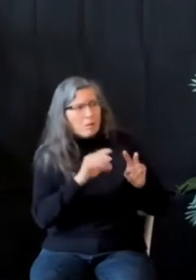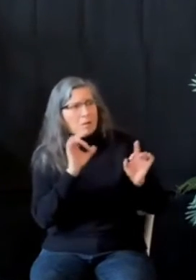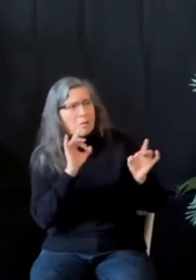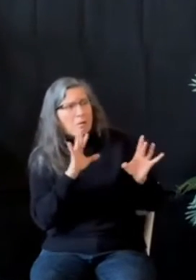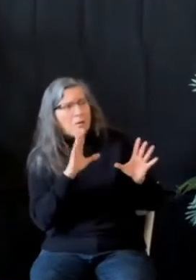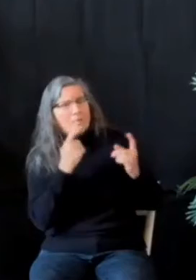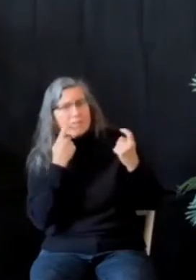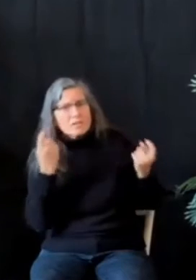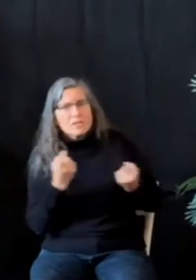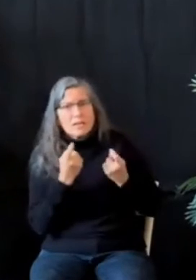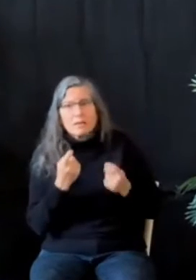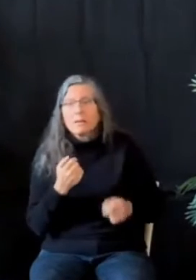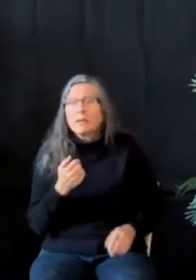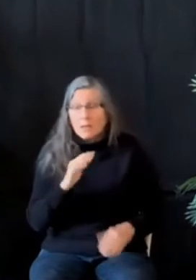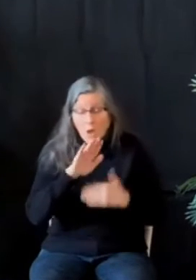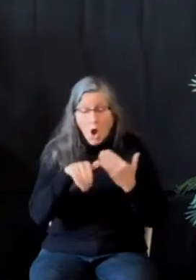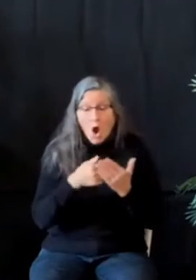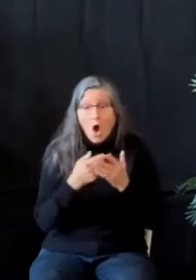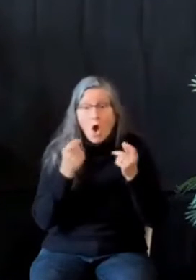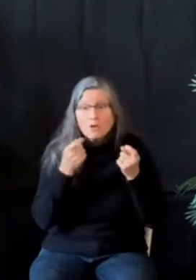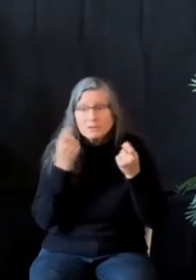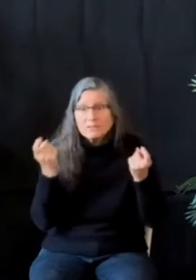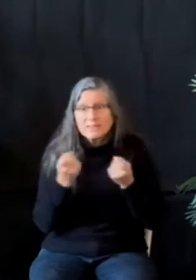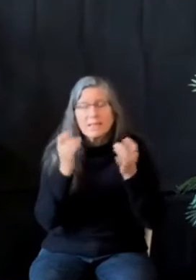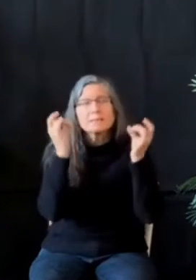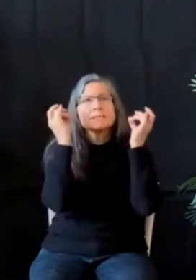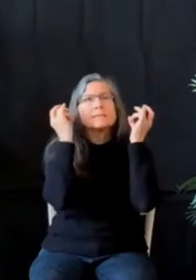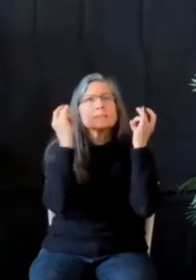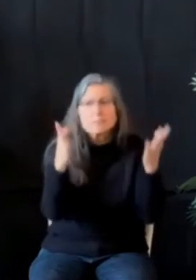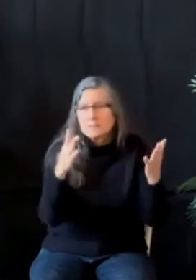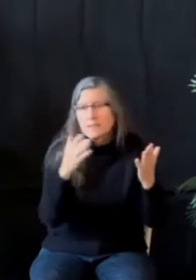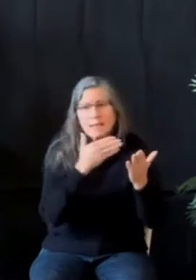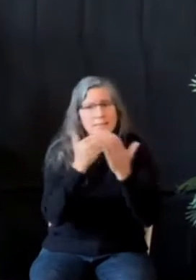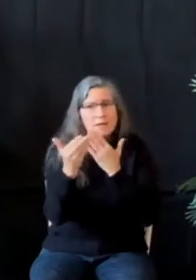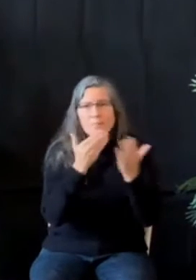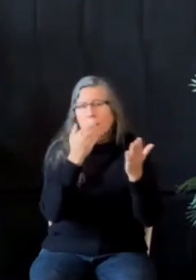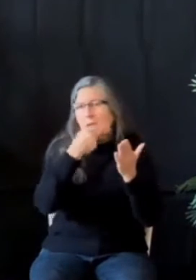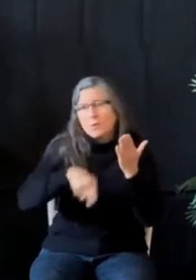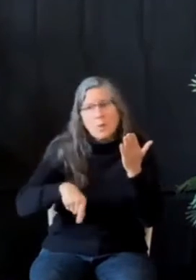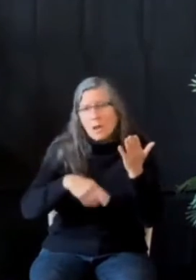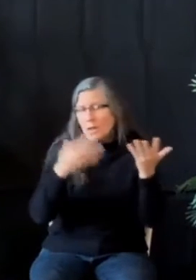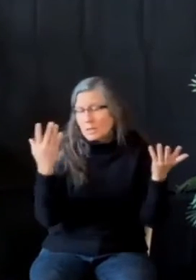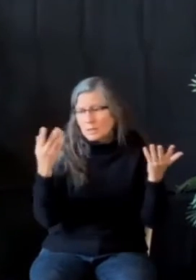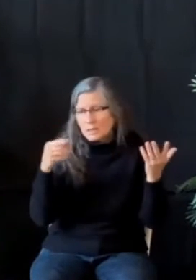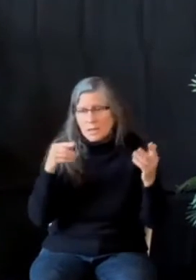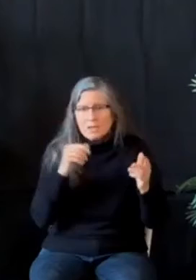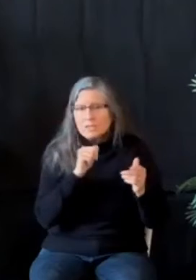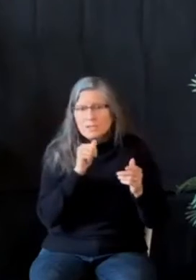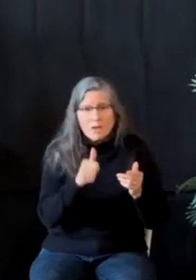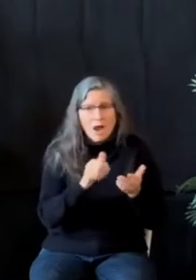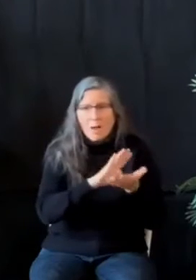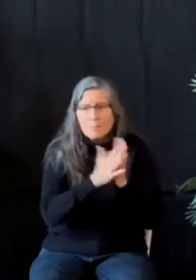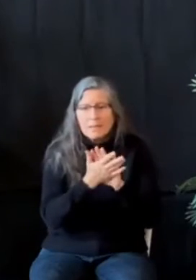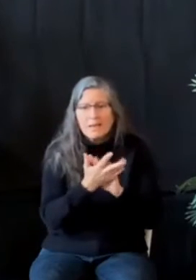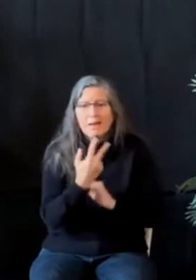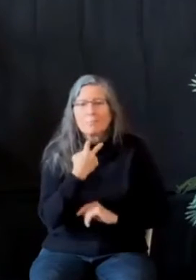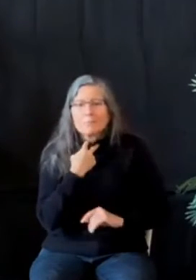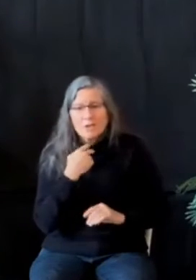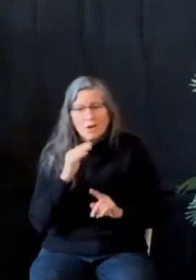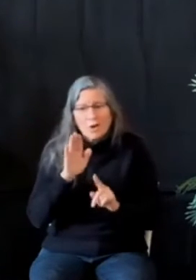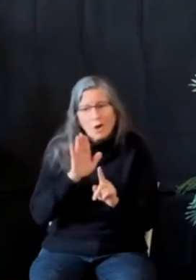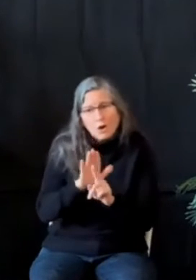got news for you. All sin is terrible. Does not make any difference. So don't get hung up on the nature of her